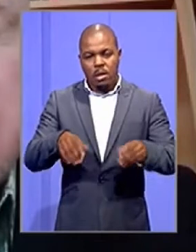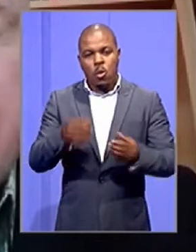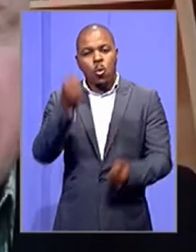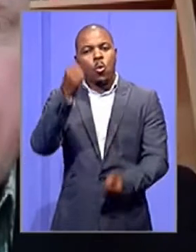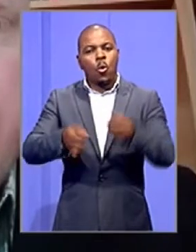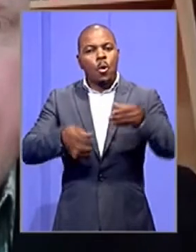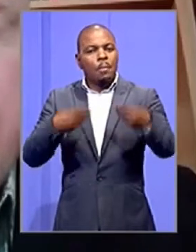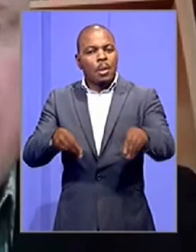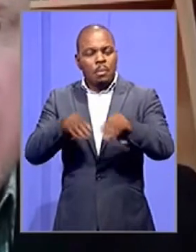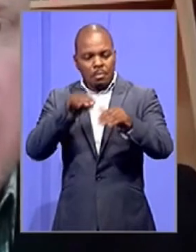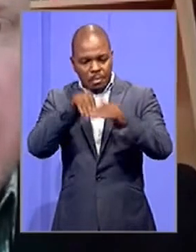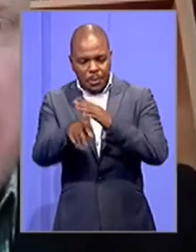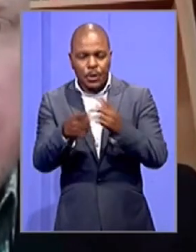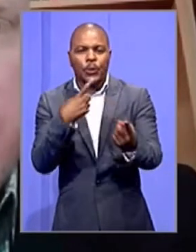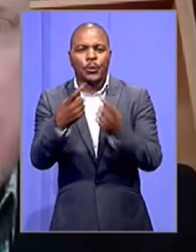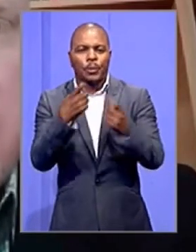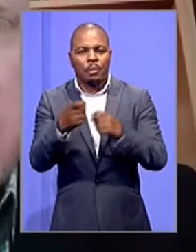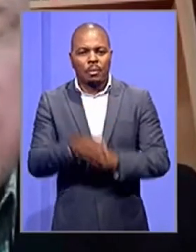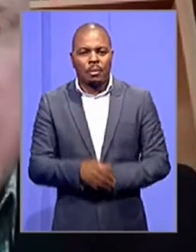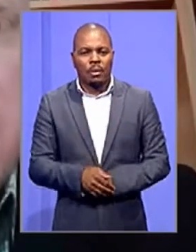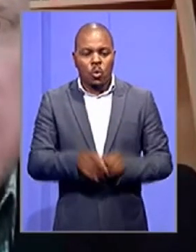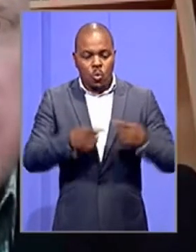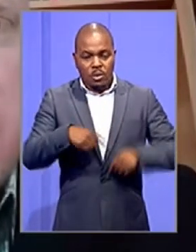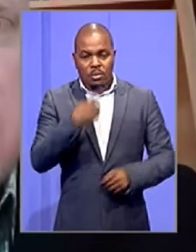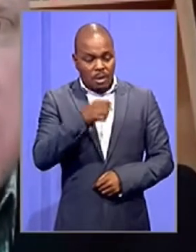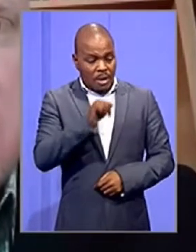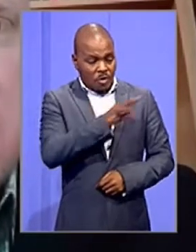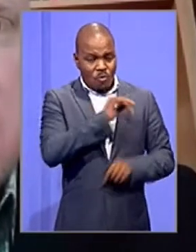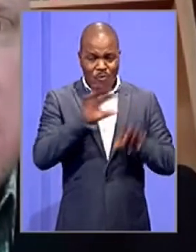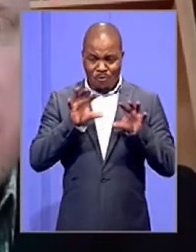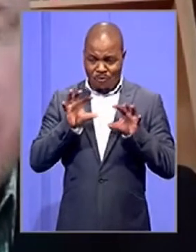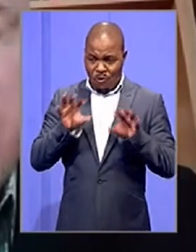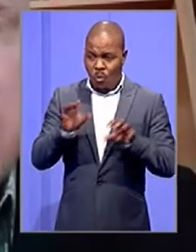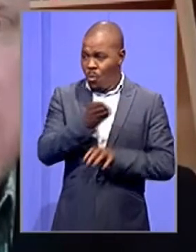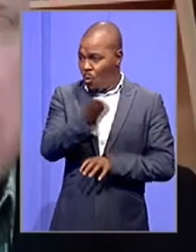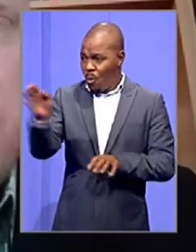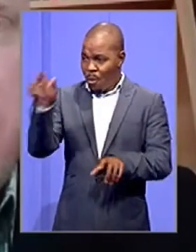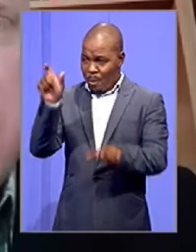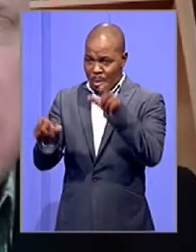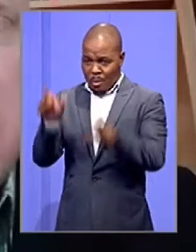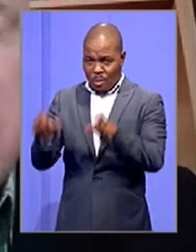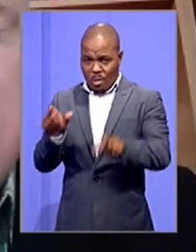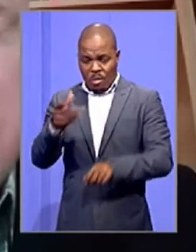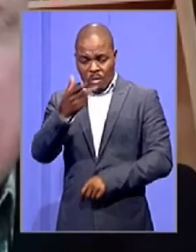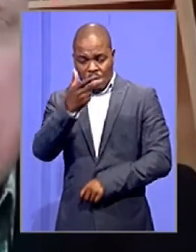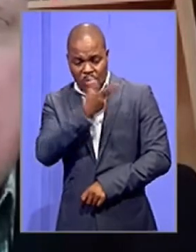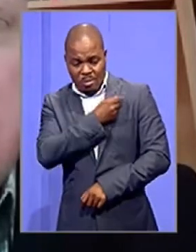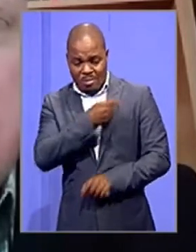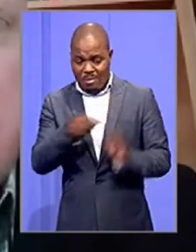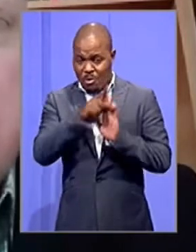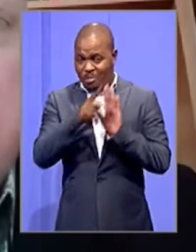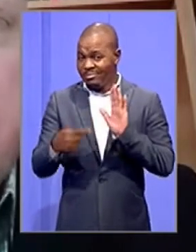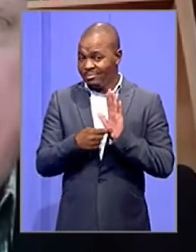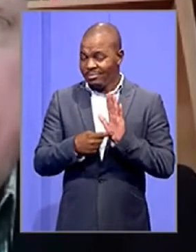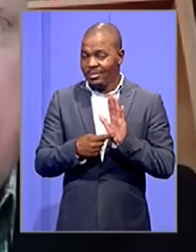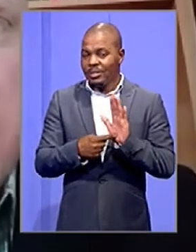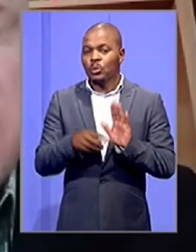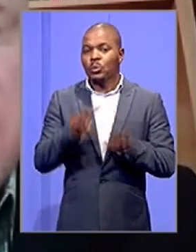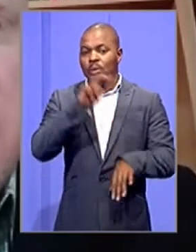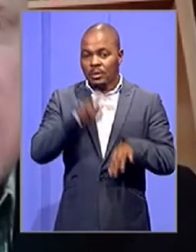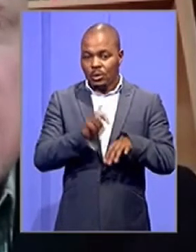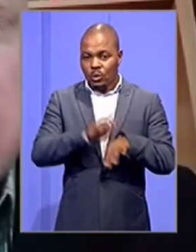that if you implement a mandatory vaccination process and policy, then there must be a